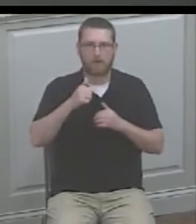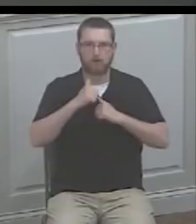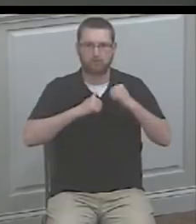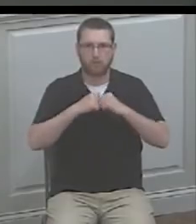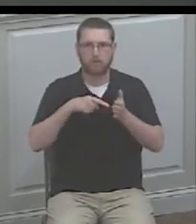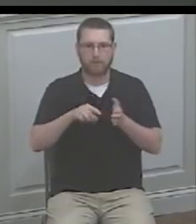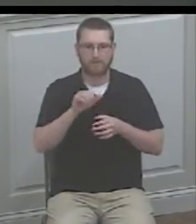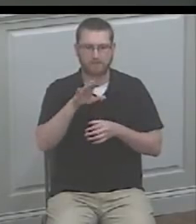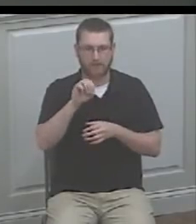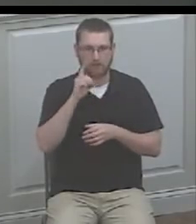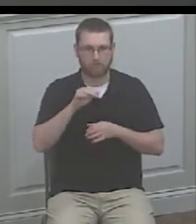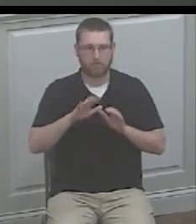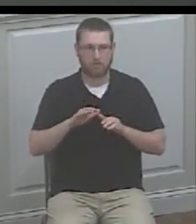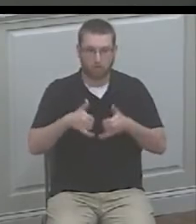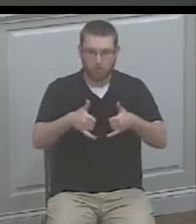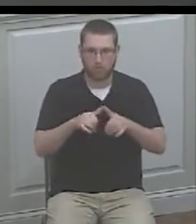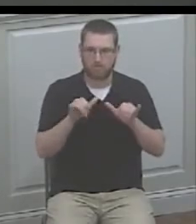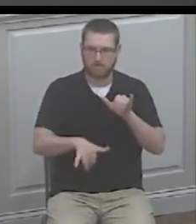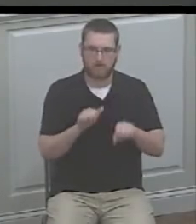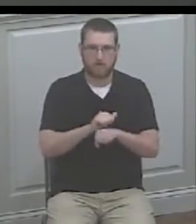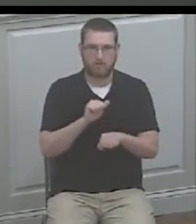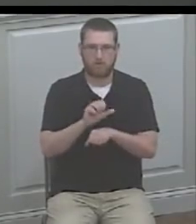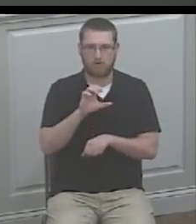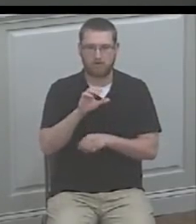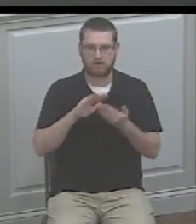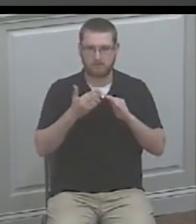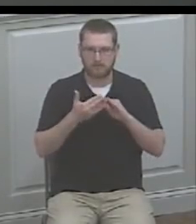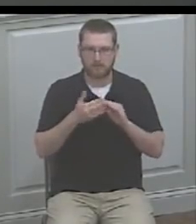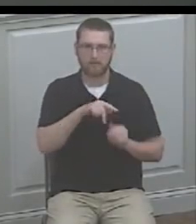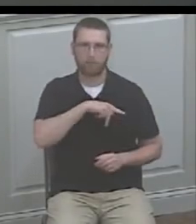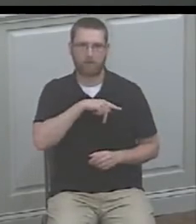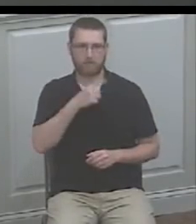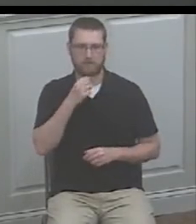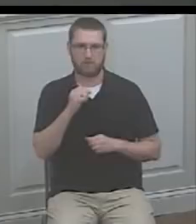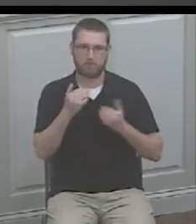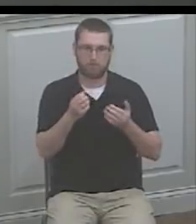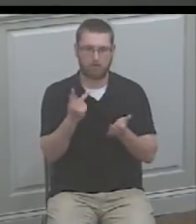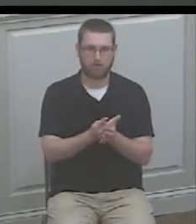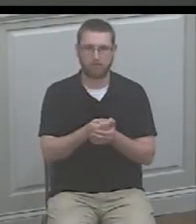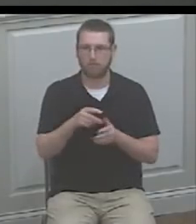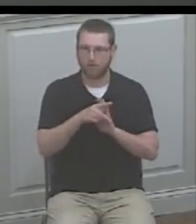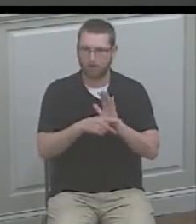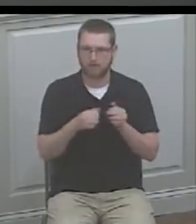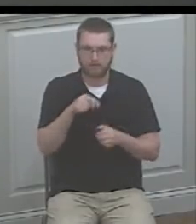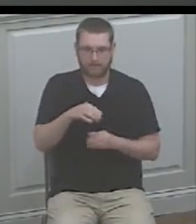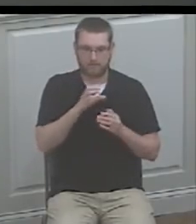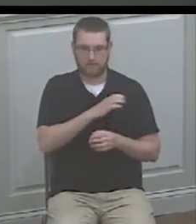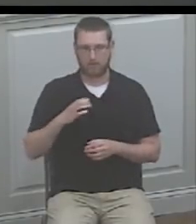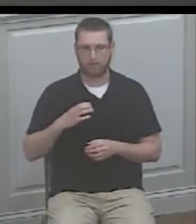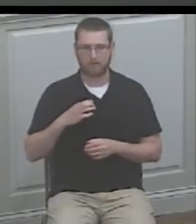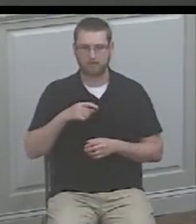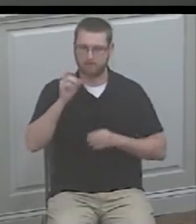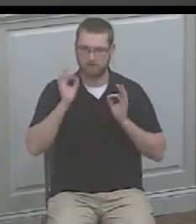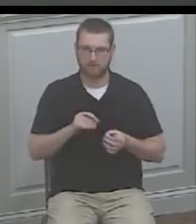ensuring you will be rewarded for staying with the city. Like Mayor Perro said when making the motion to approve the ordinance, this commission has chosen to